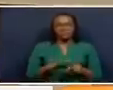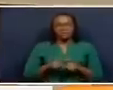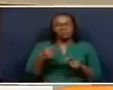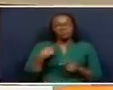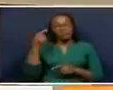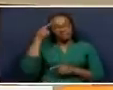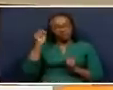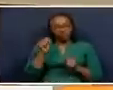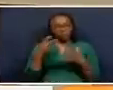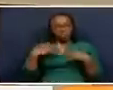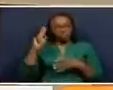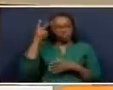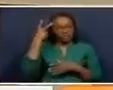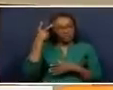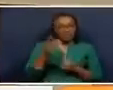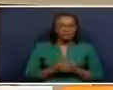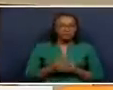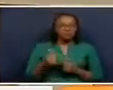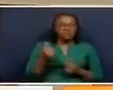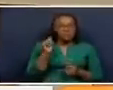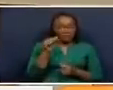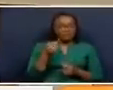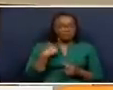mind. I think both of them